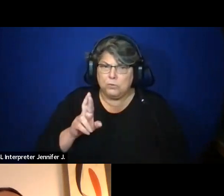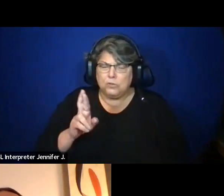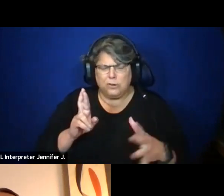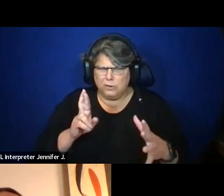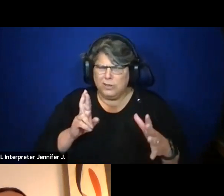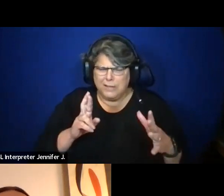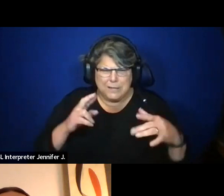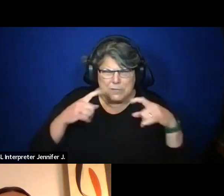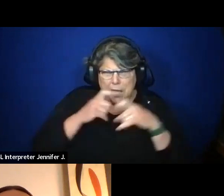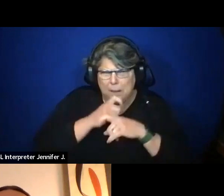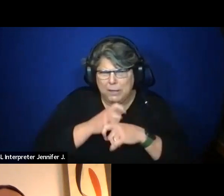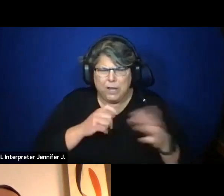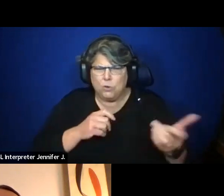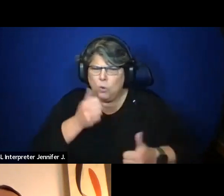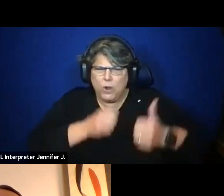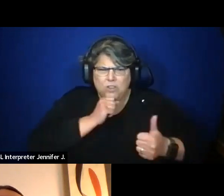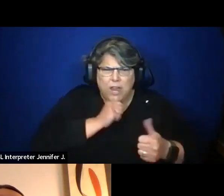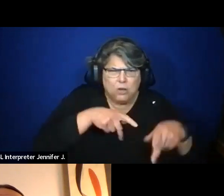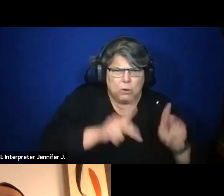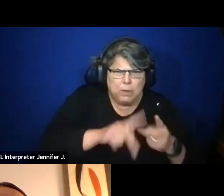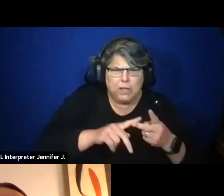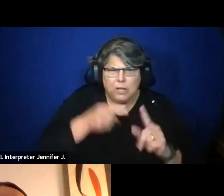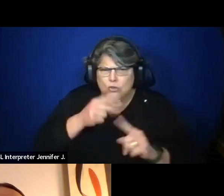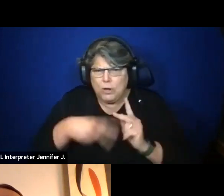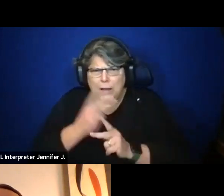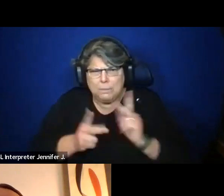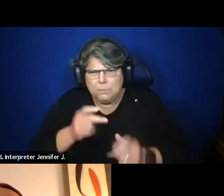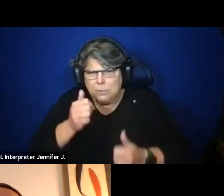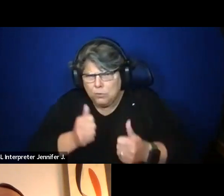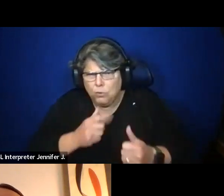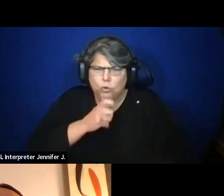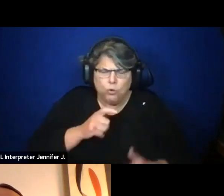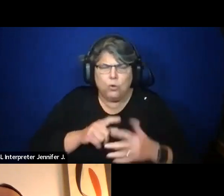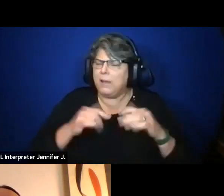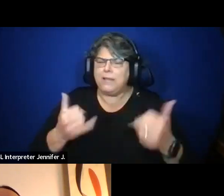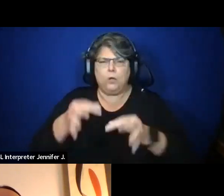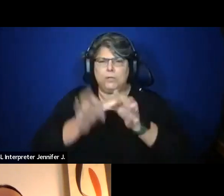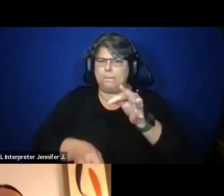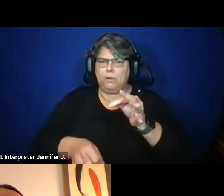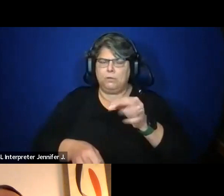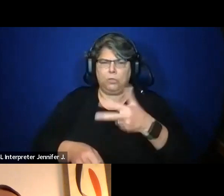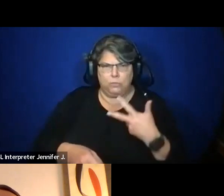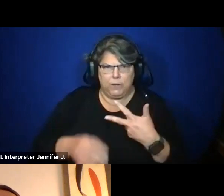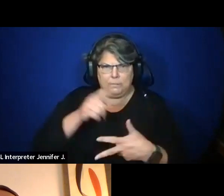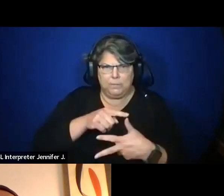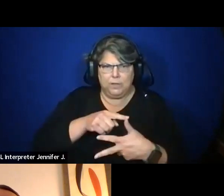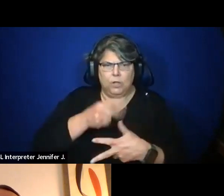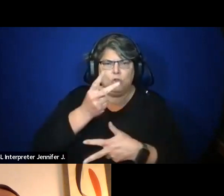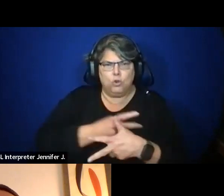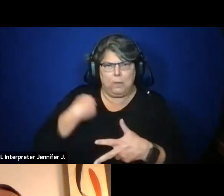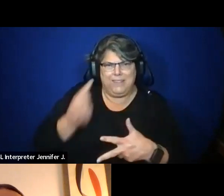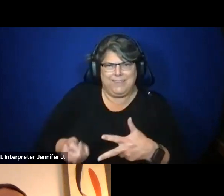complicated. It was only certain age groups or certain people. Now it's totally simple. There's 3 things. You need to be 2 months out from